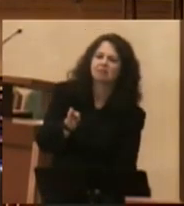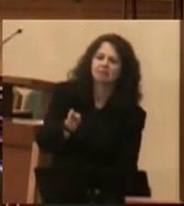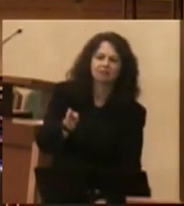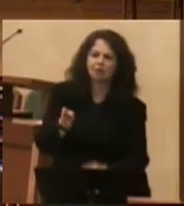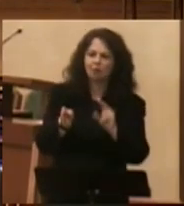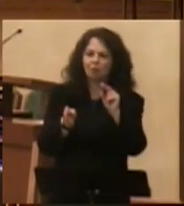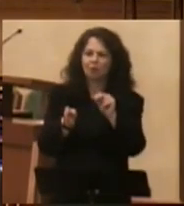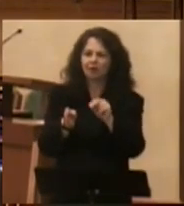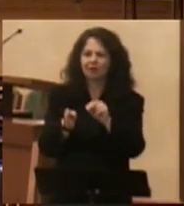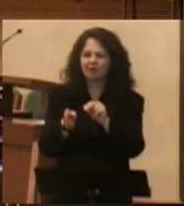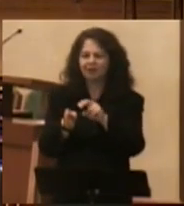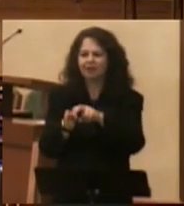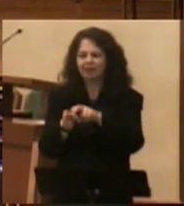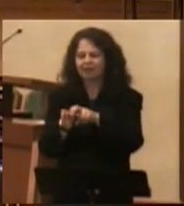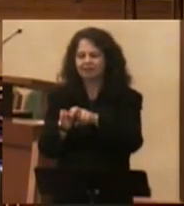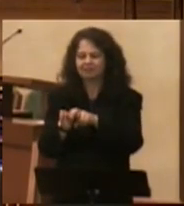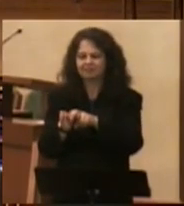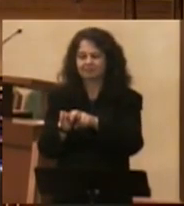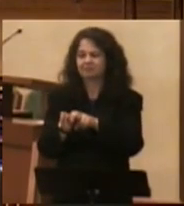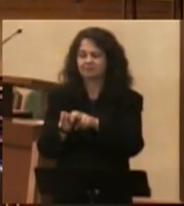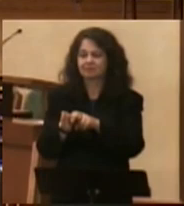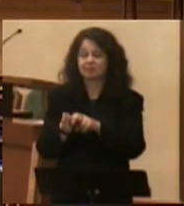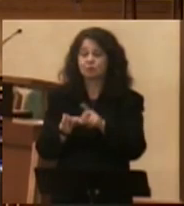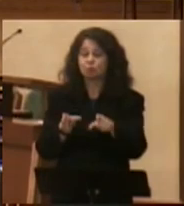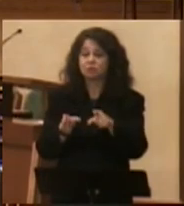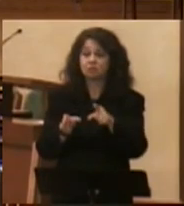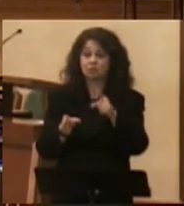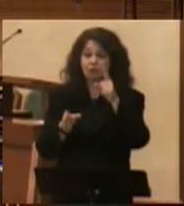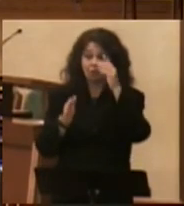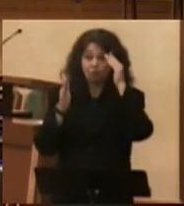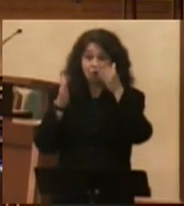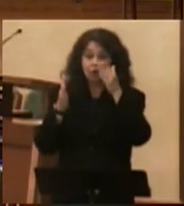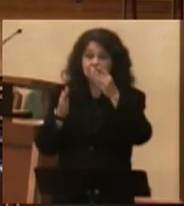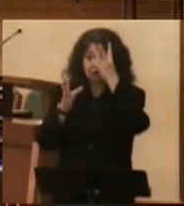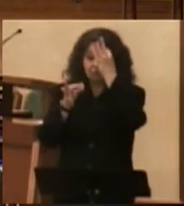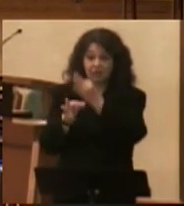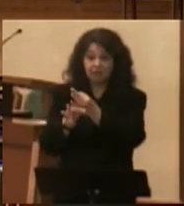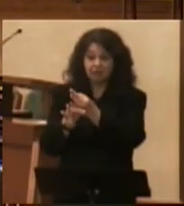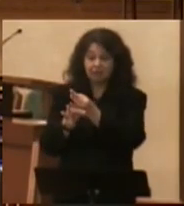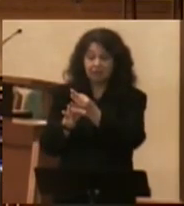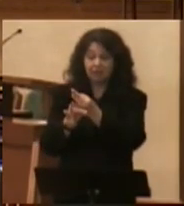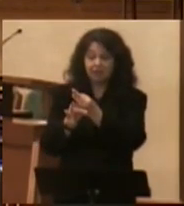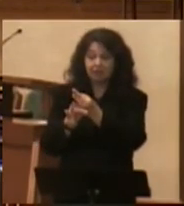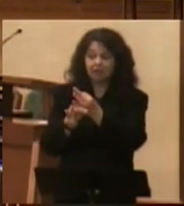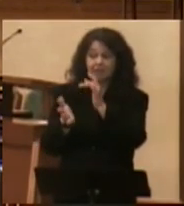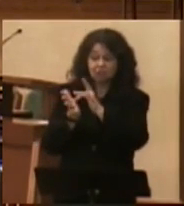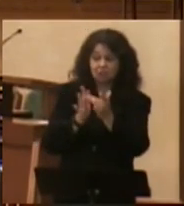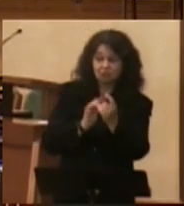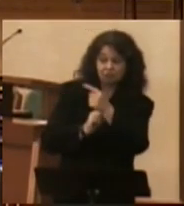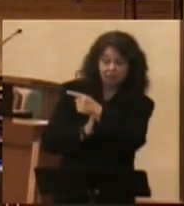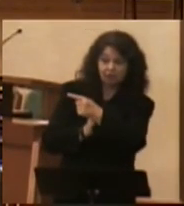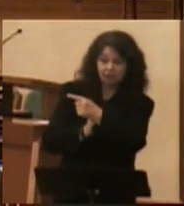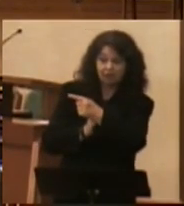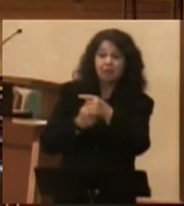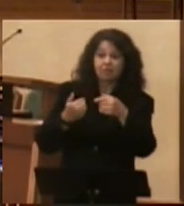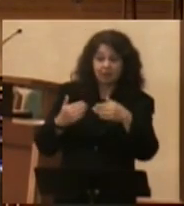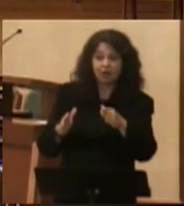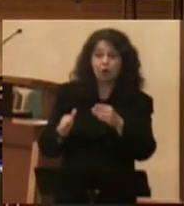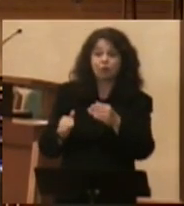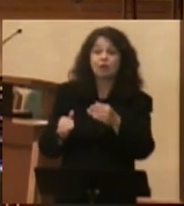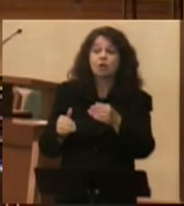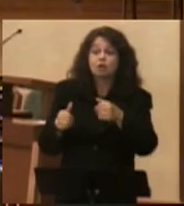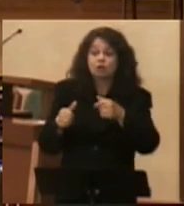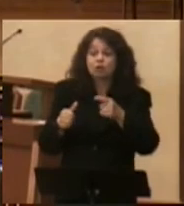rock. Was it his focus on faith and on Jesus that allowed him those first